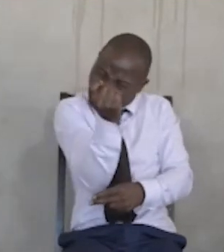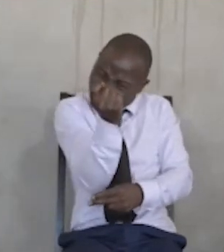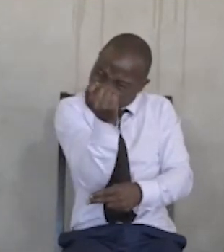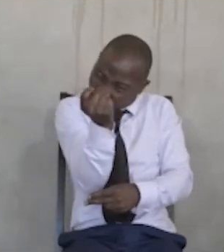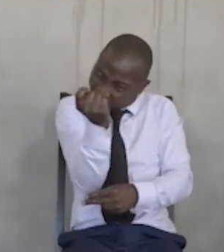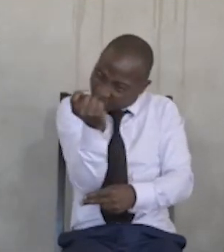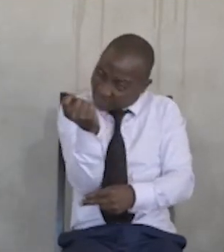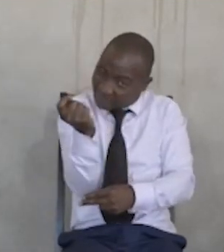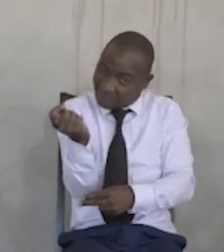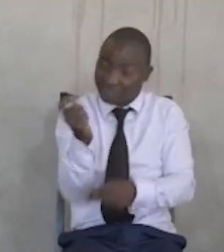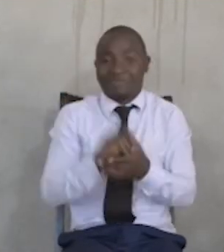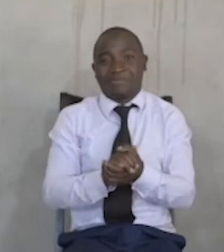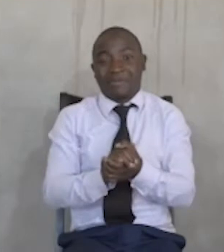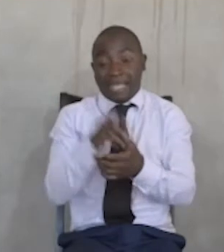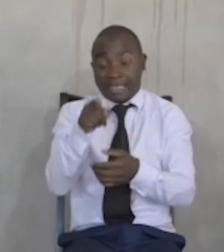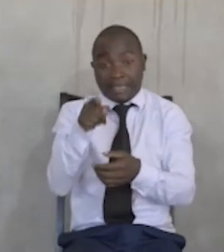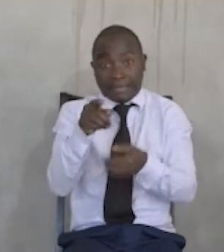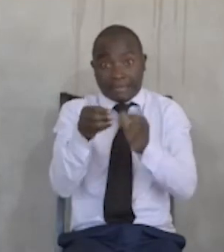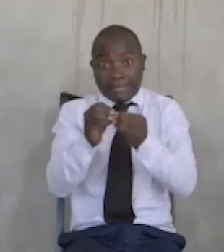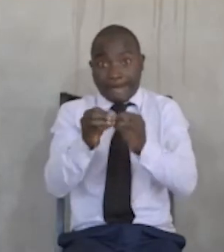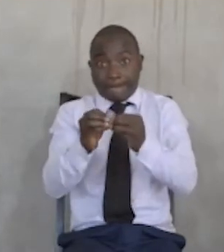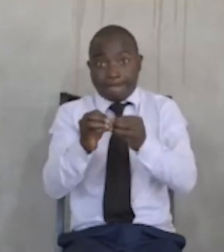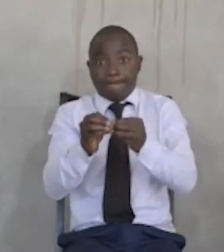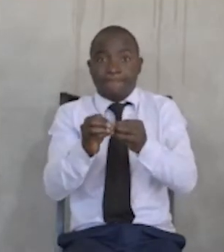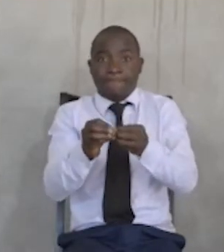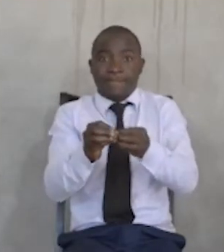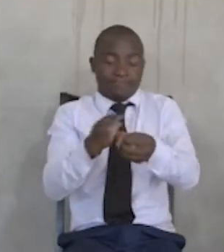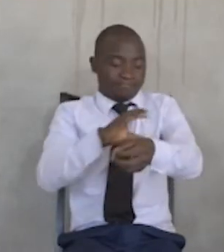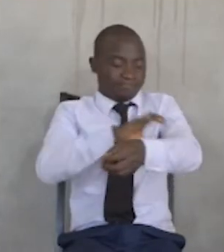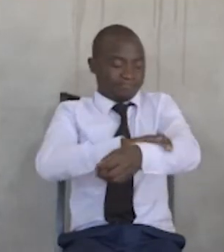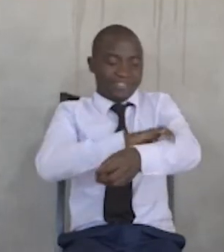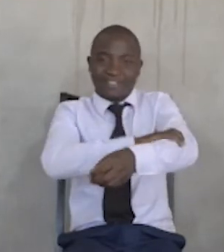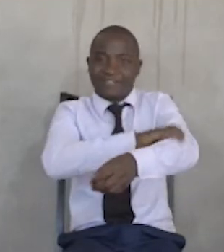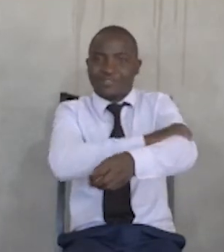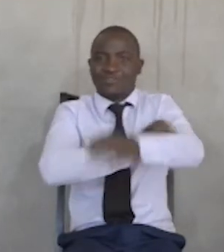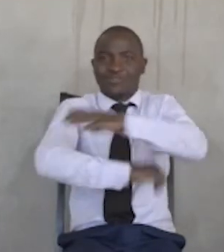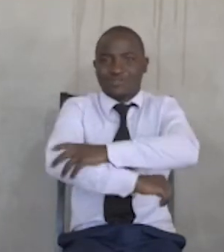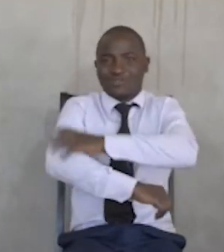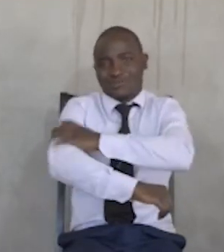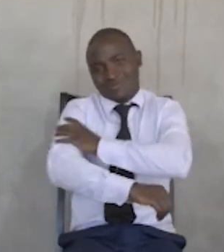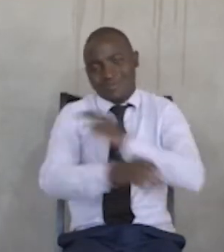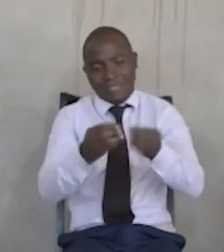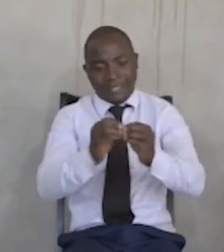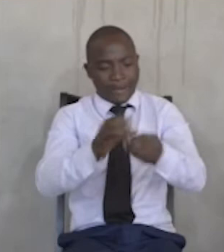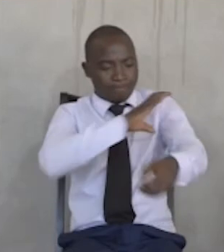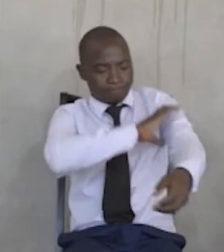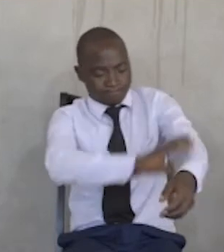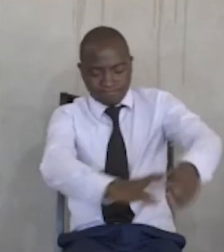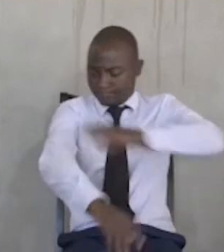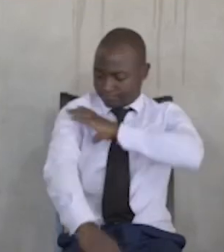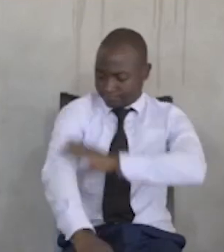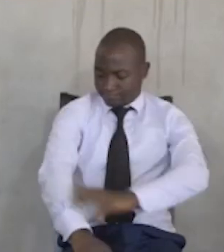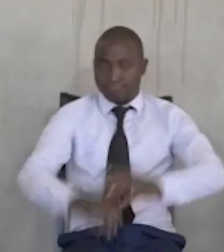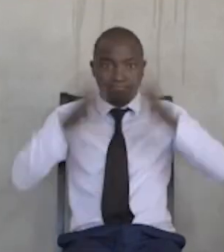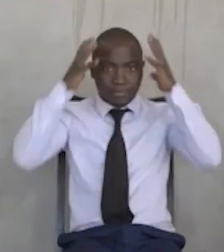cells, they then make up tissues. Tissues, they make up organs. Organs, they then make up the